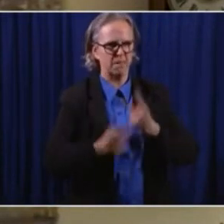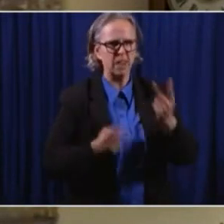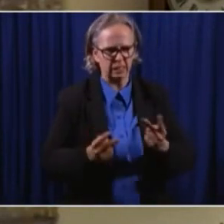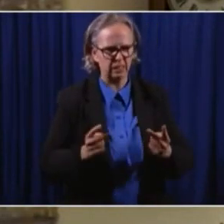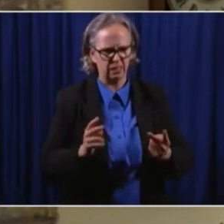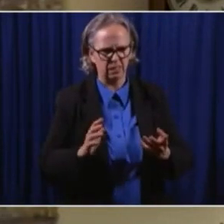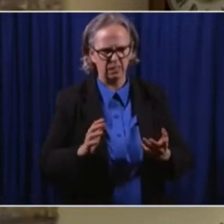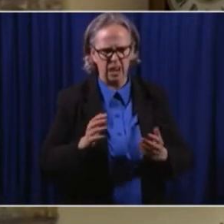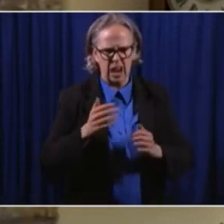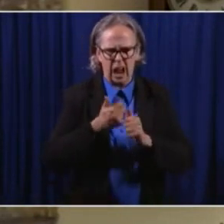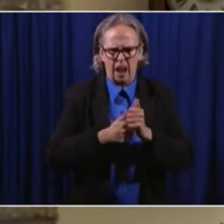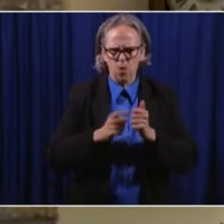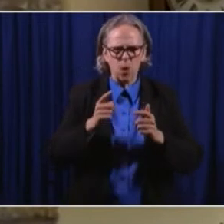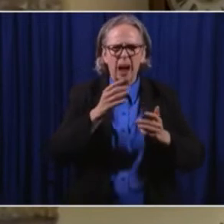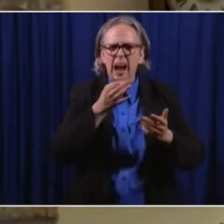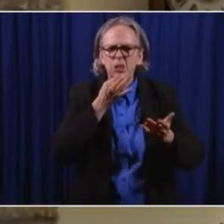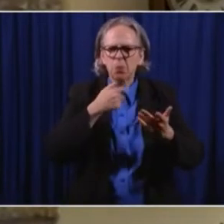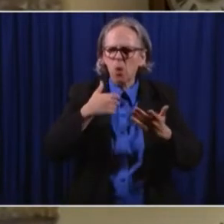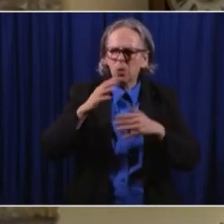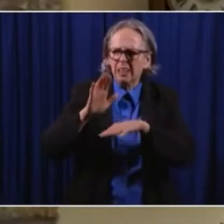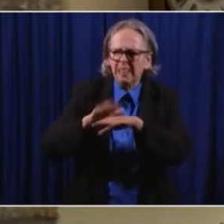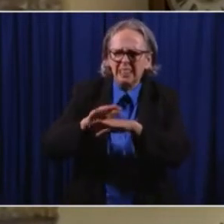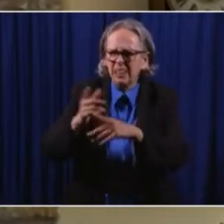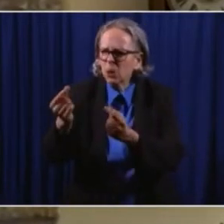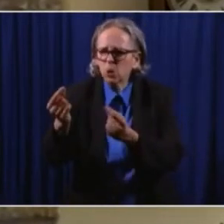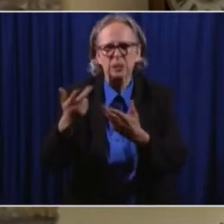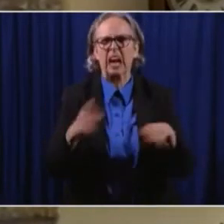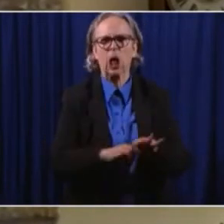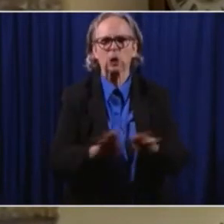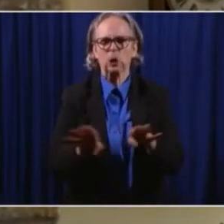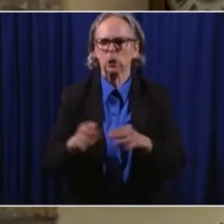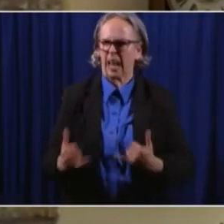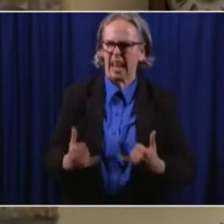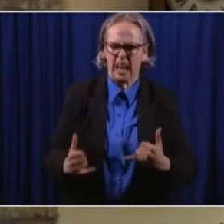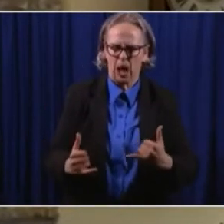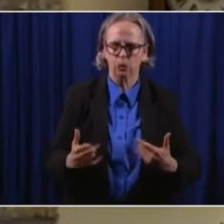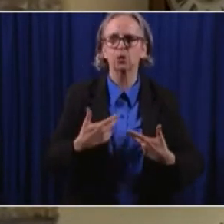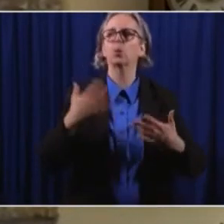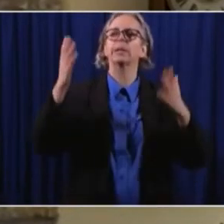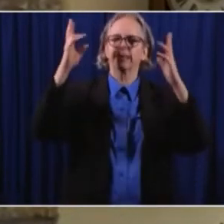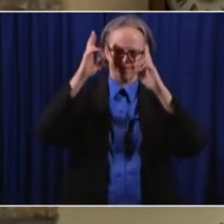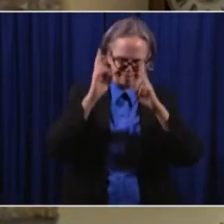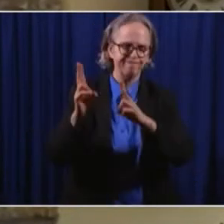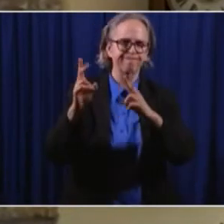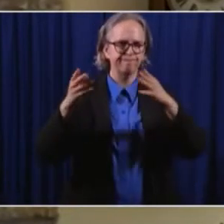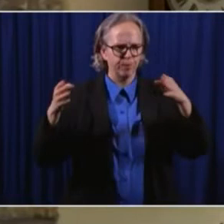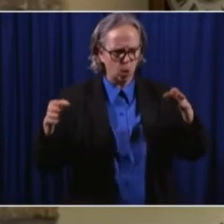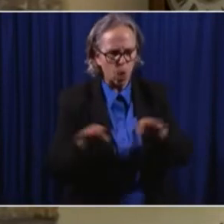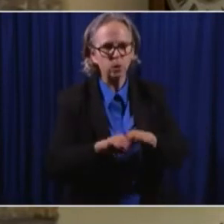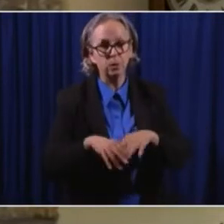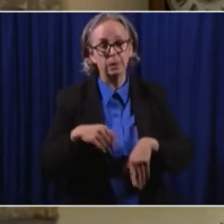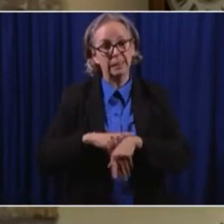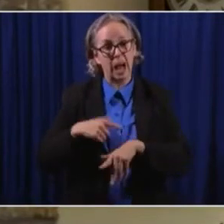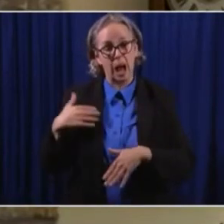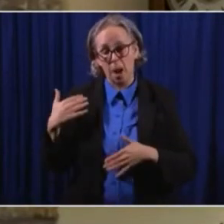to. After a few months, it became evident that there were people in nursing homes, certainly among those Alzheimer's